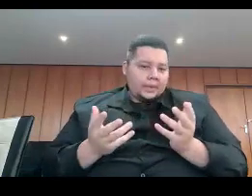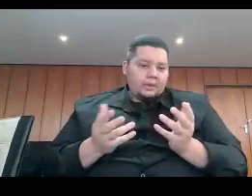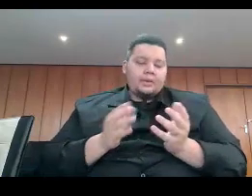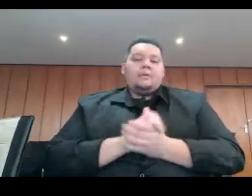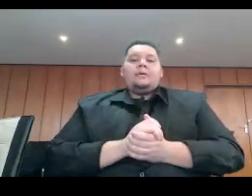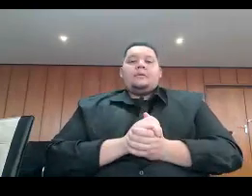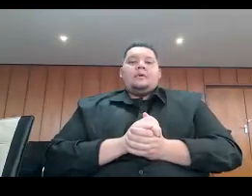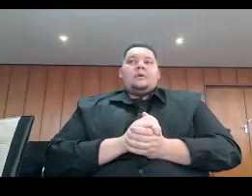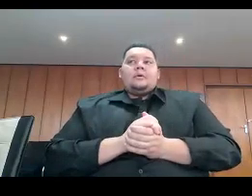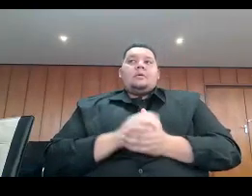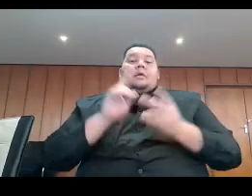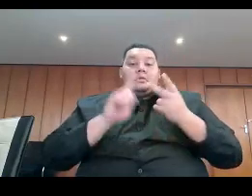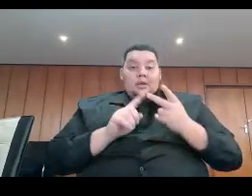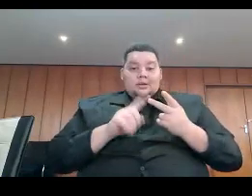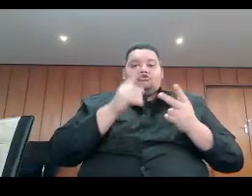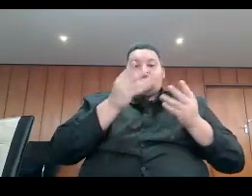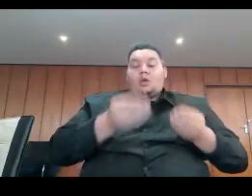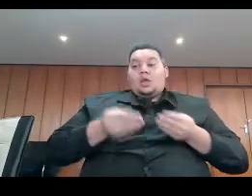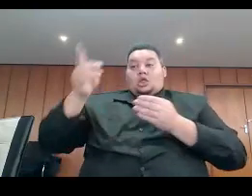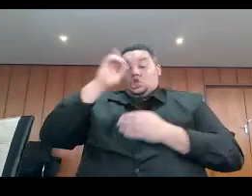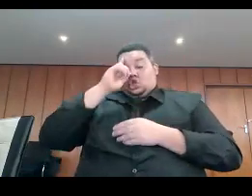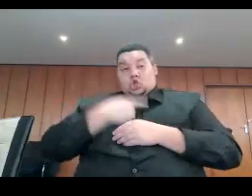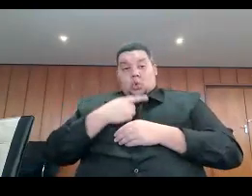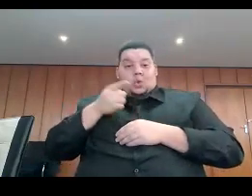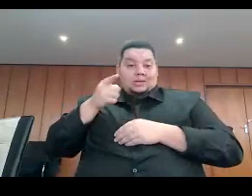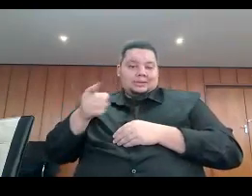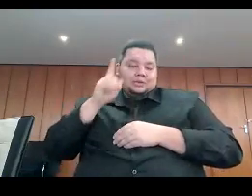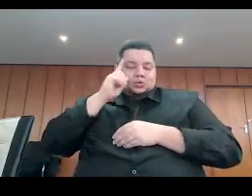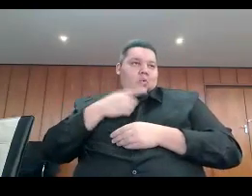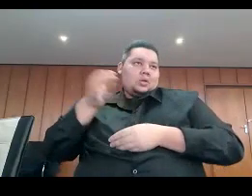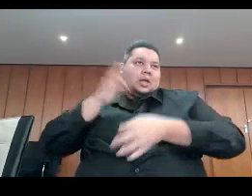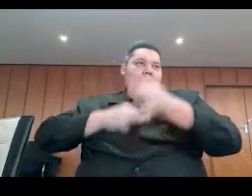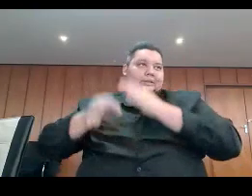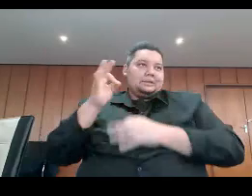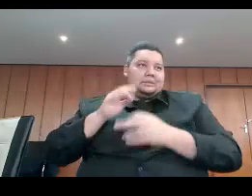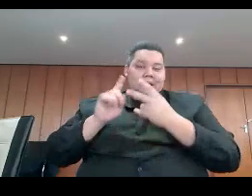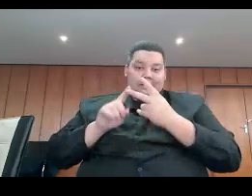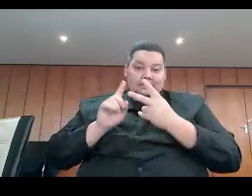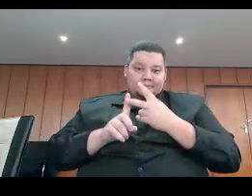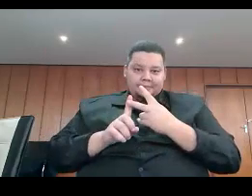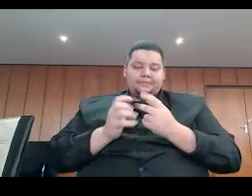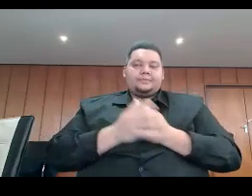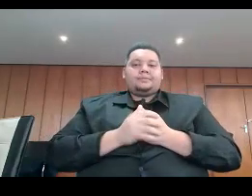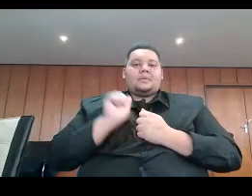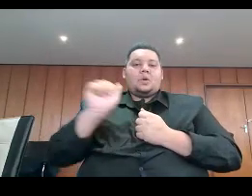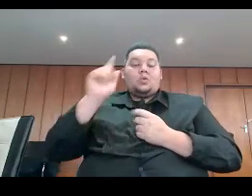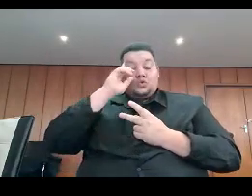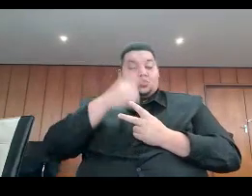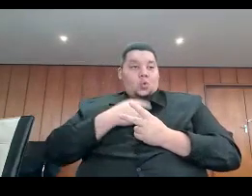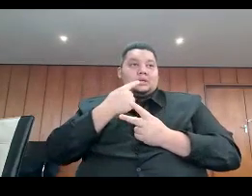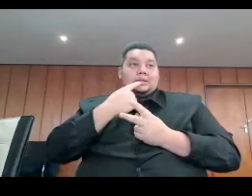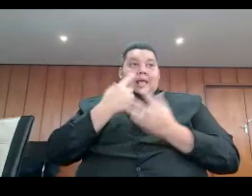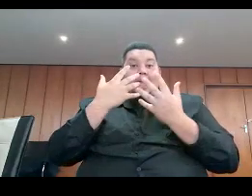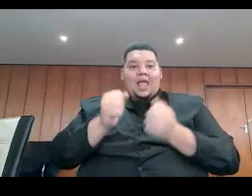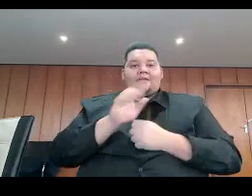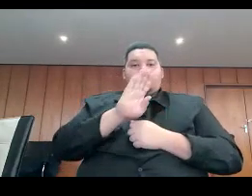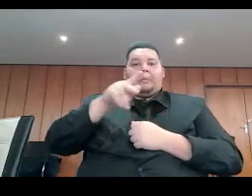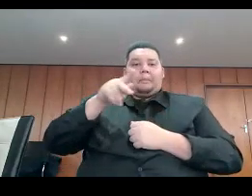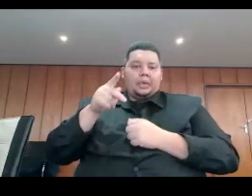And then she hands over to her daughter to explain. And this is what her daughter said. Yes, she has BP, that